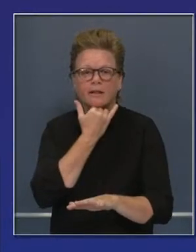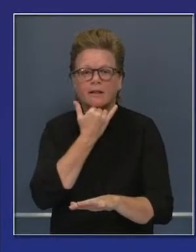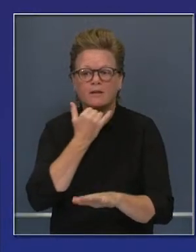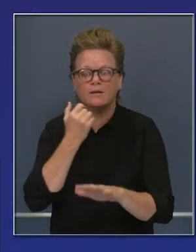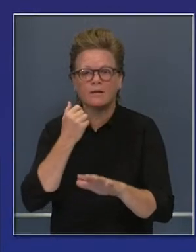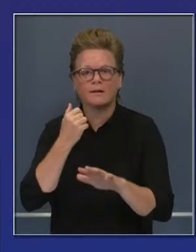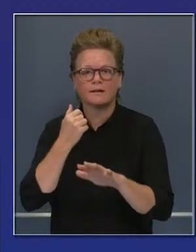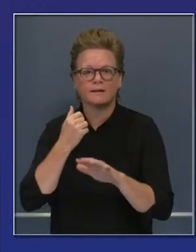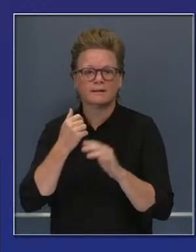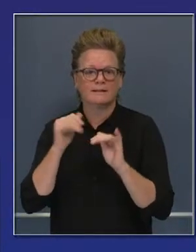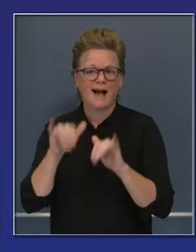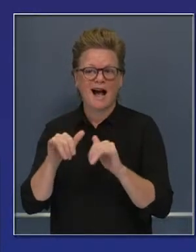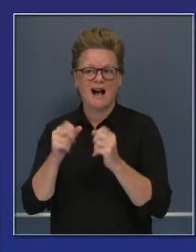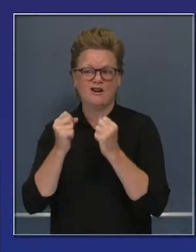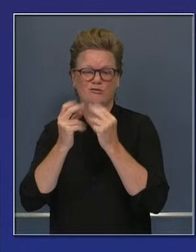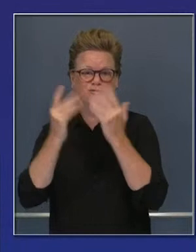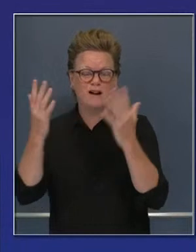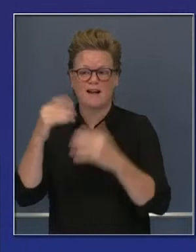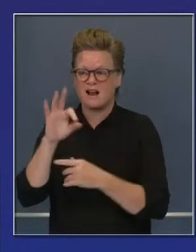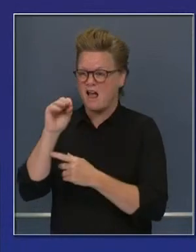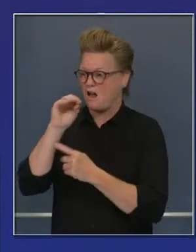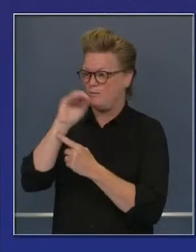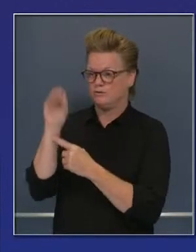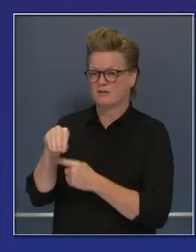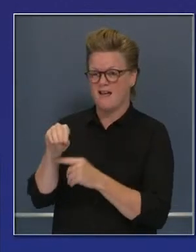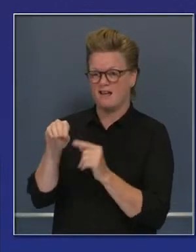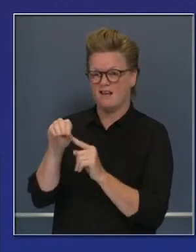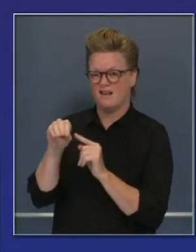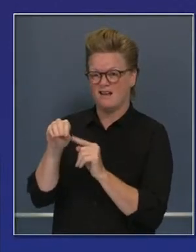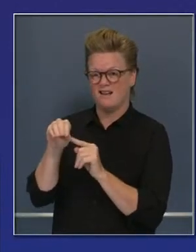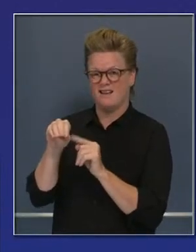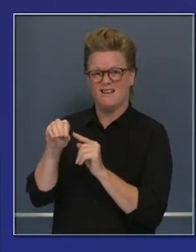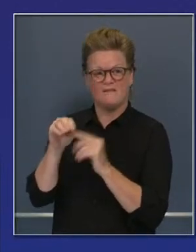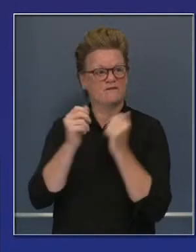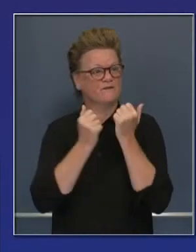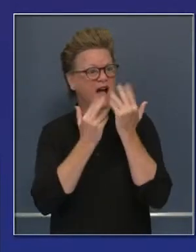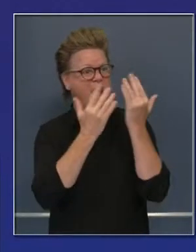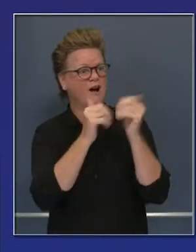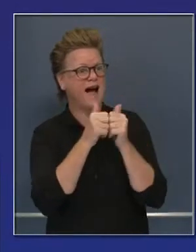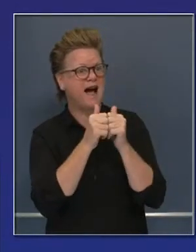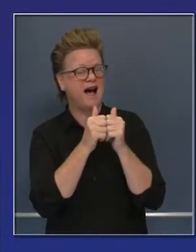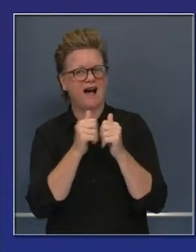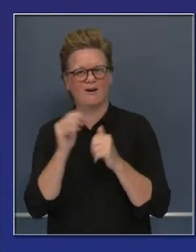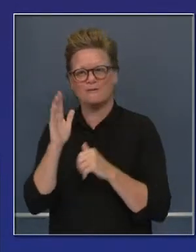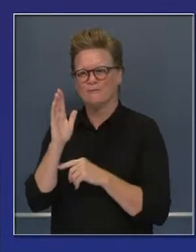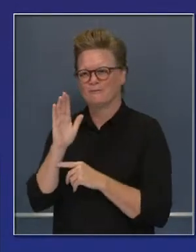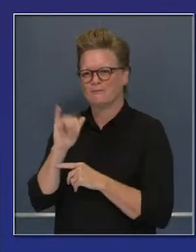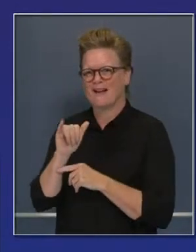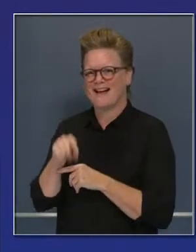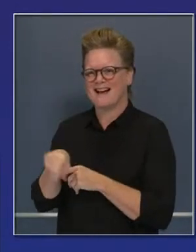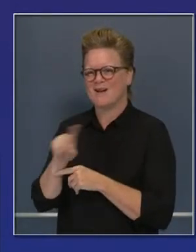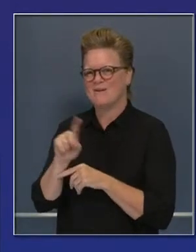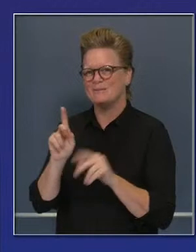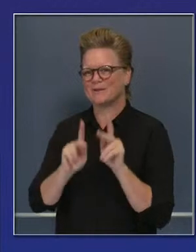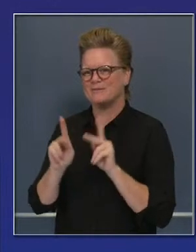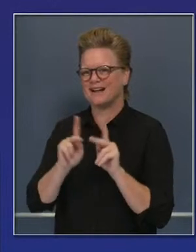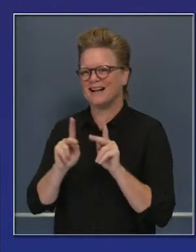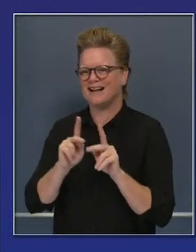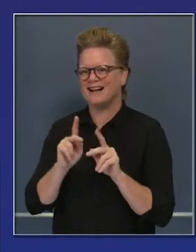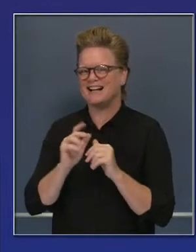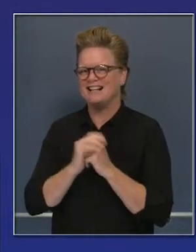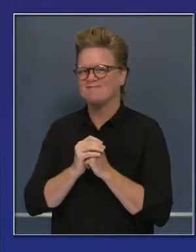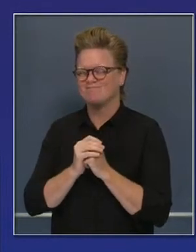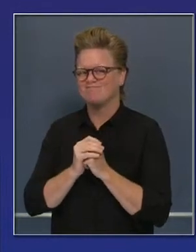plus % of the fires that we experience in the state of California on an annual basis are man-made fires.